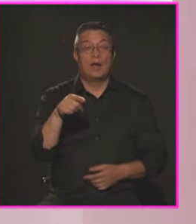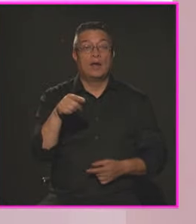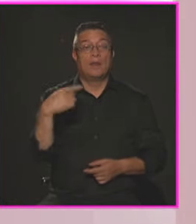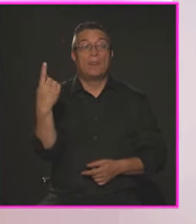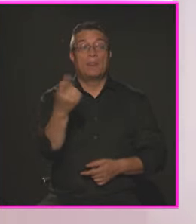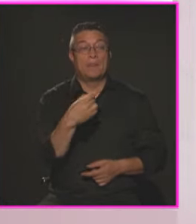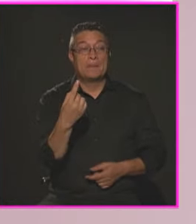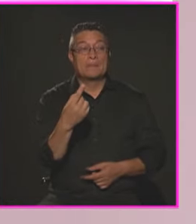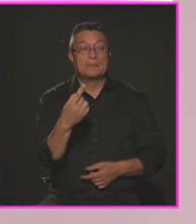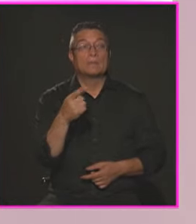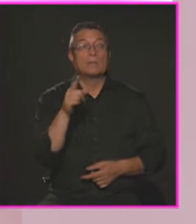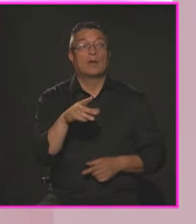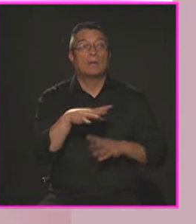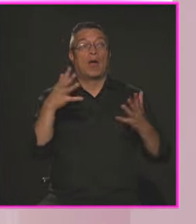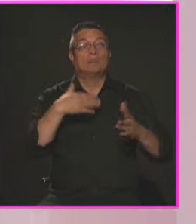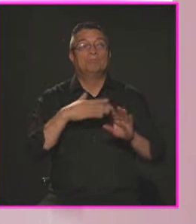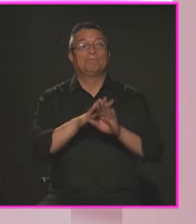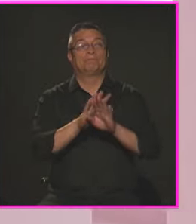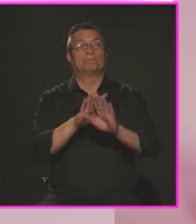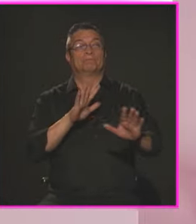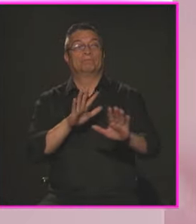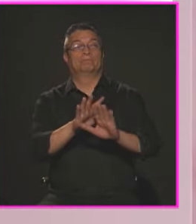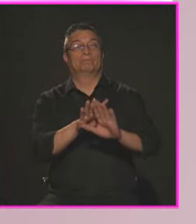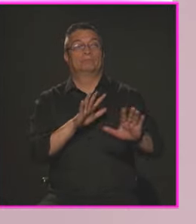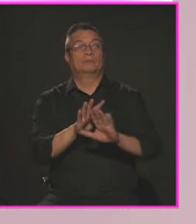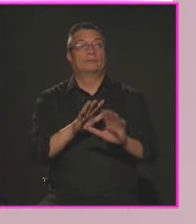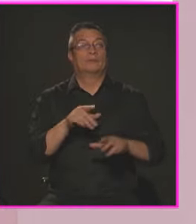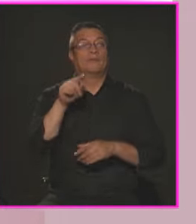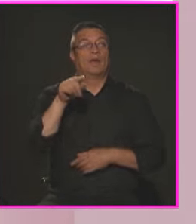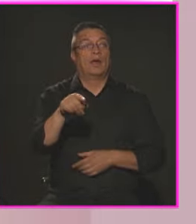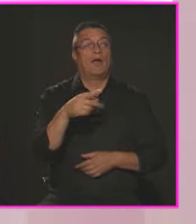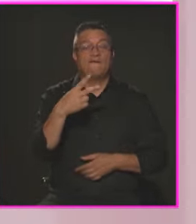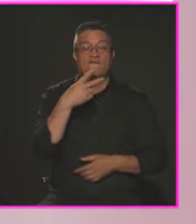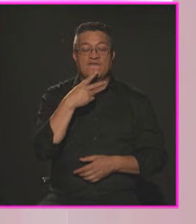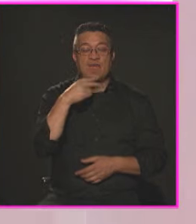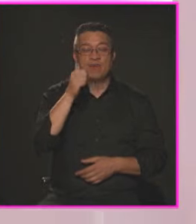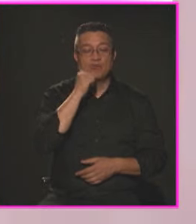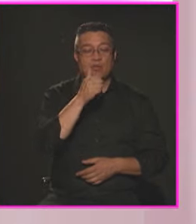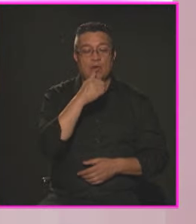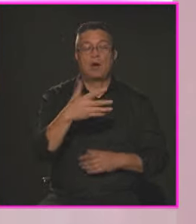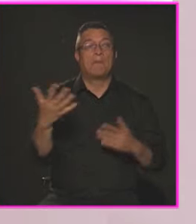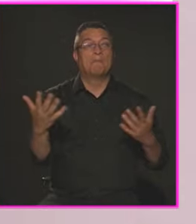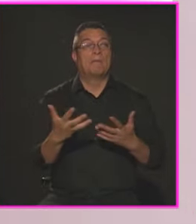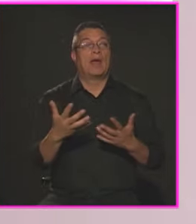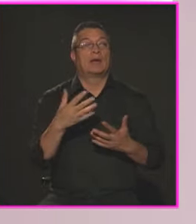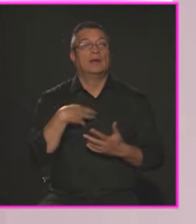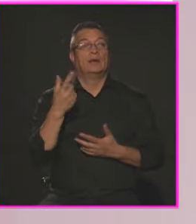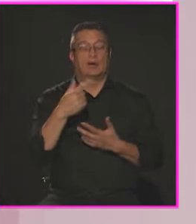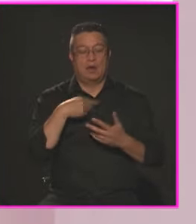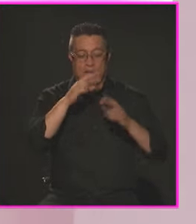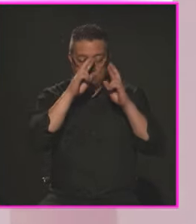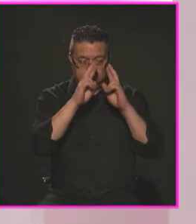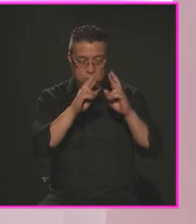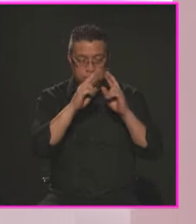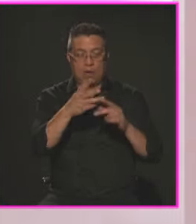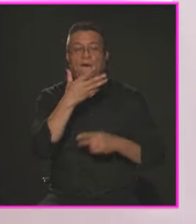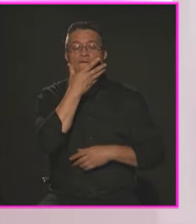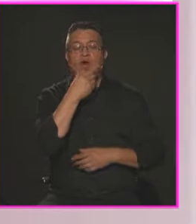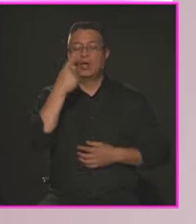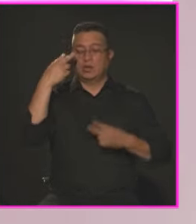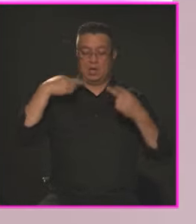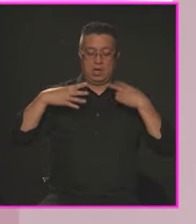angry current of daily life to devote themselves to the cultivation of beauty, to the extension of knowledge, to the cure of